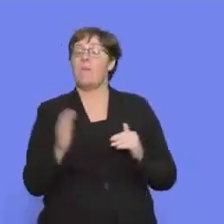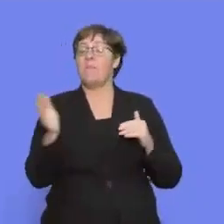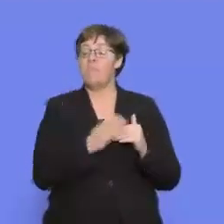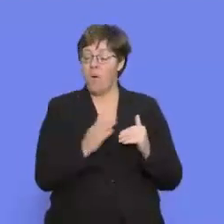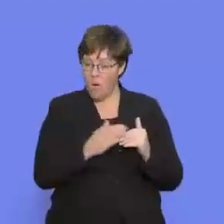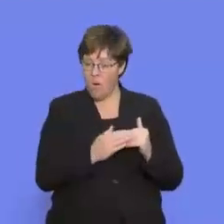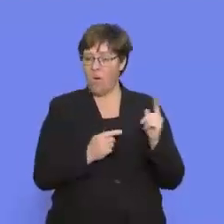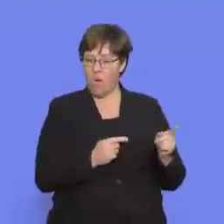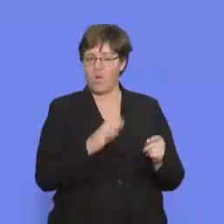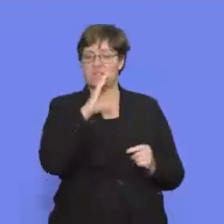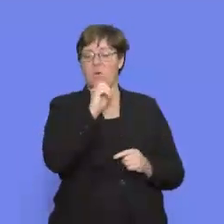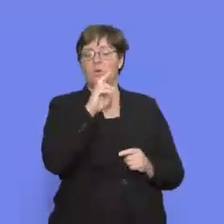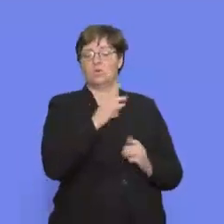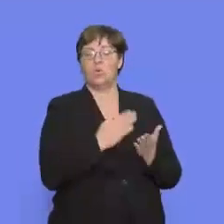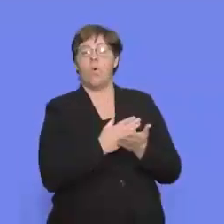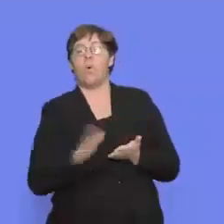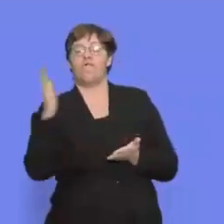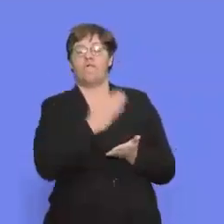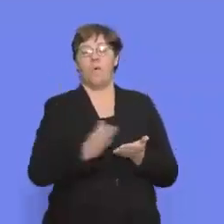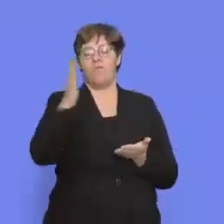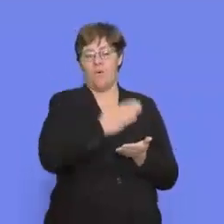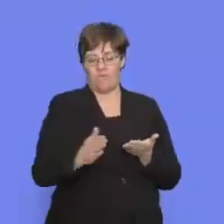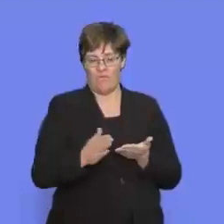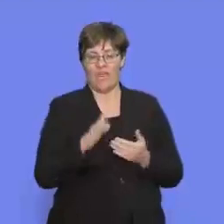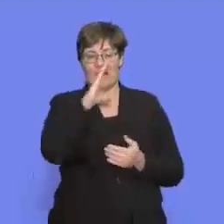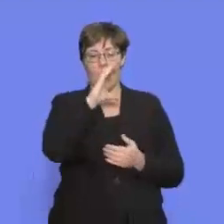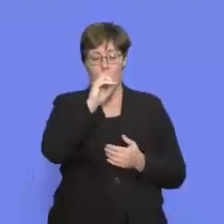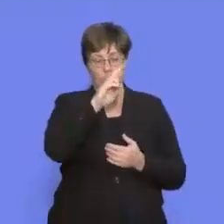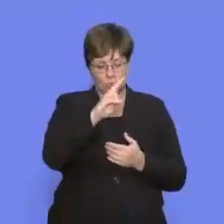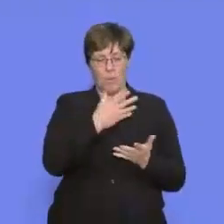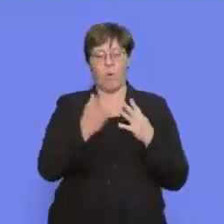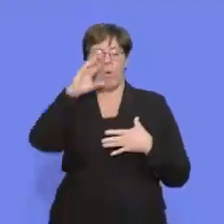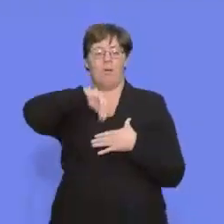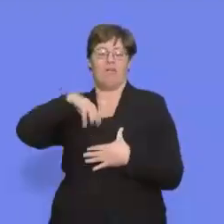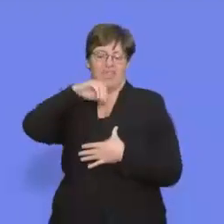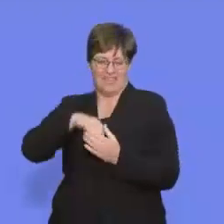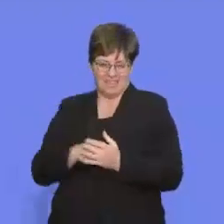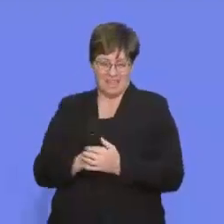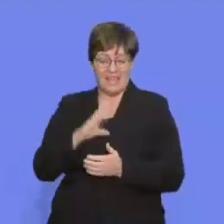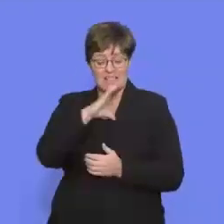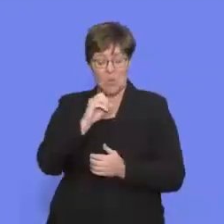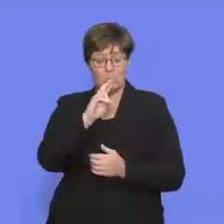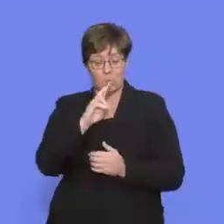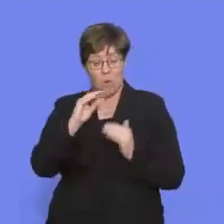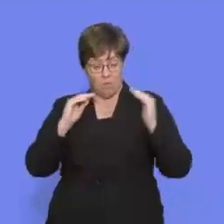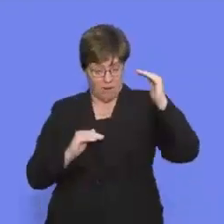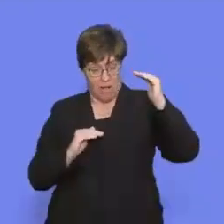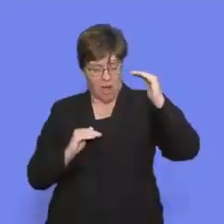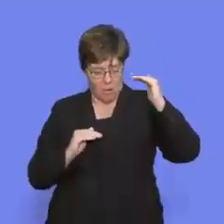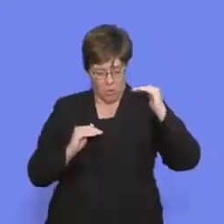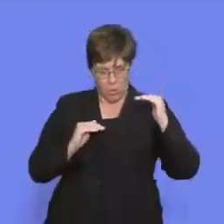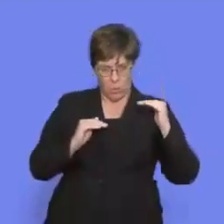removed from the body. Then when more carbon dioxide is removed, we see level of carbon dioxide